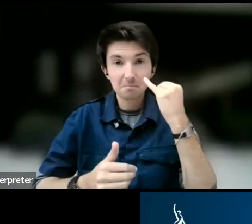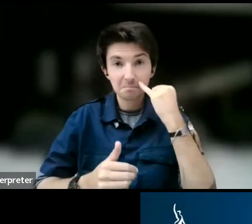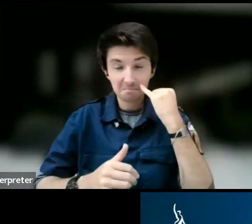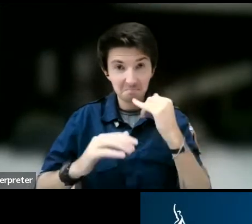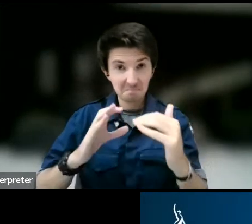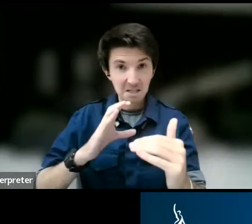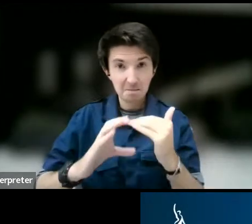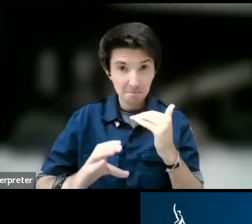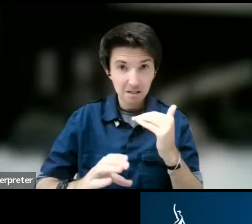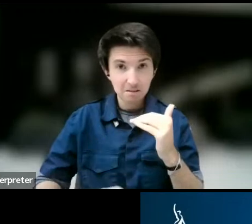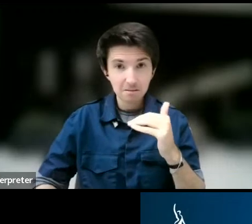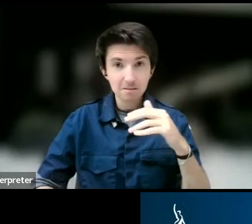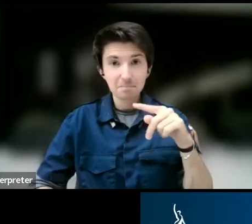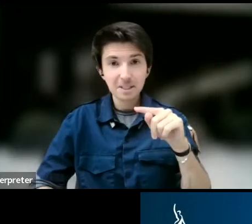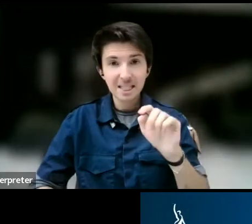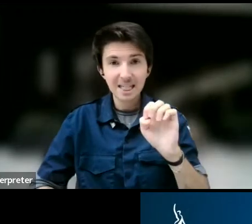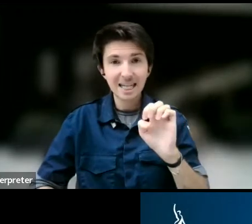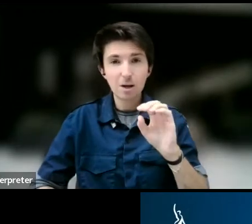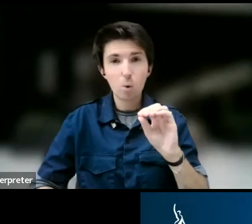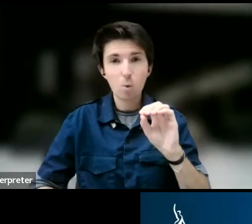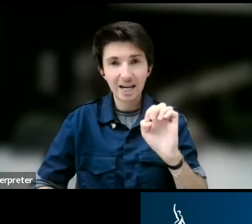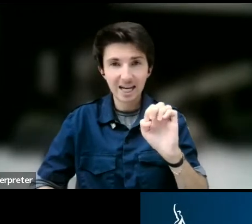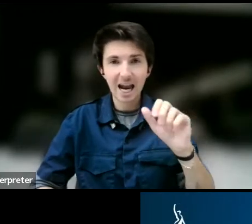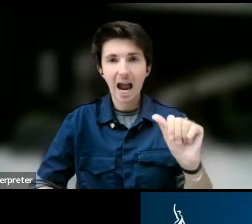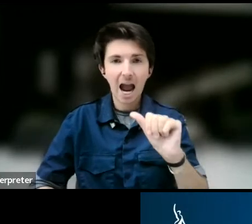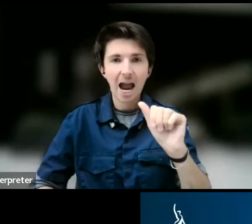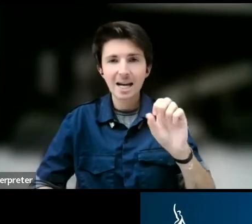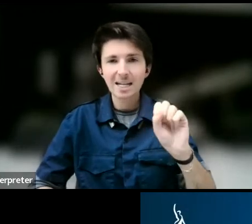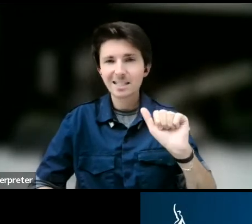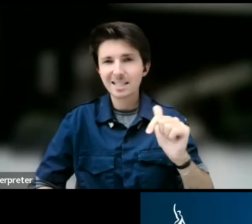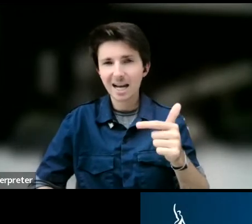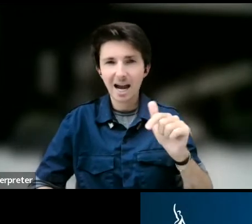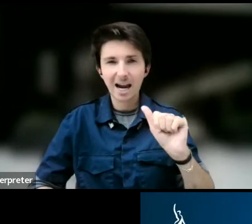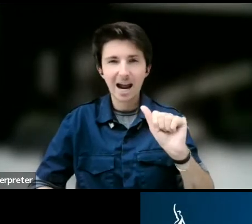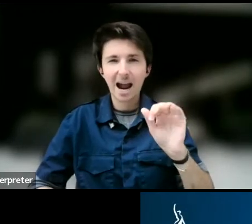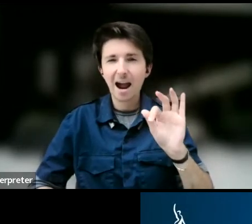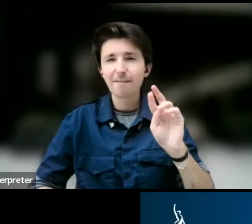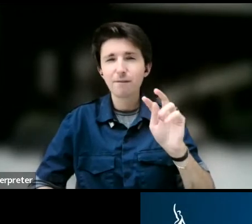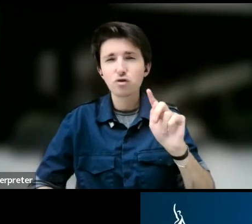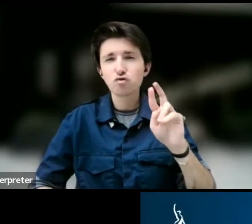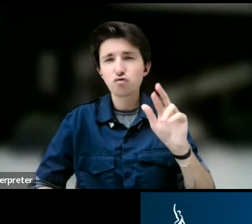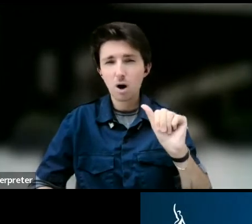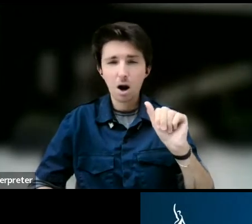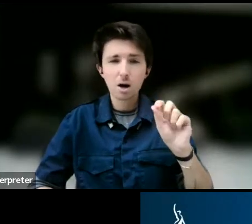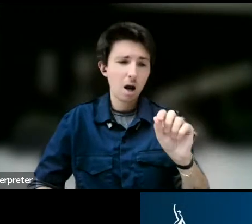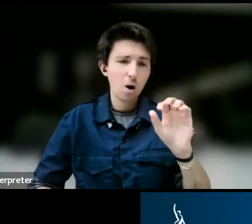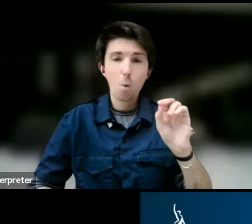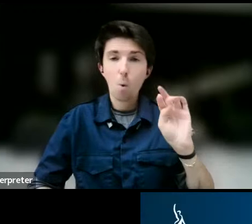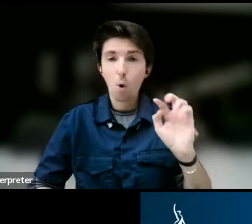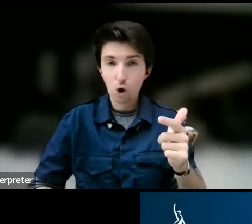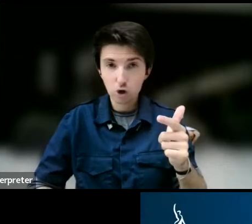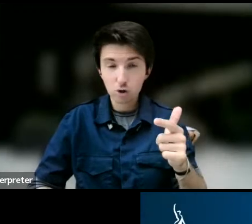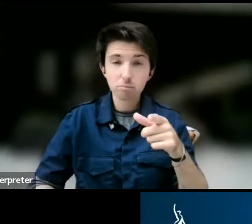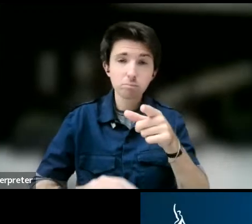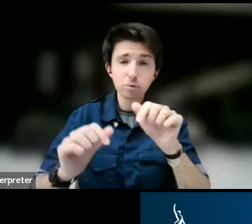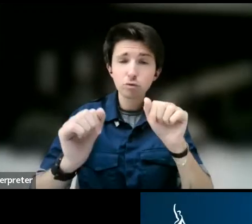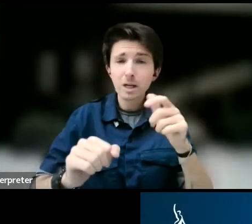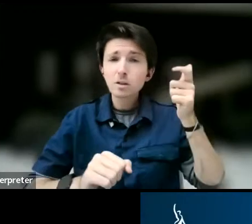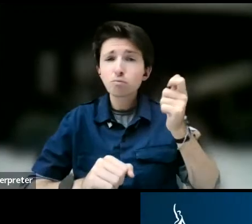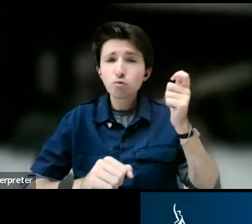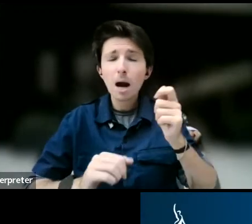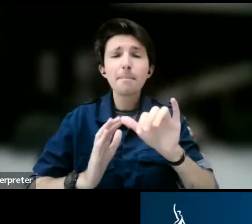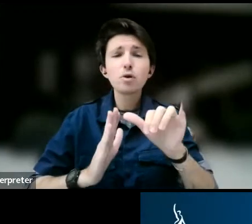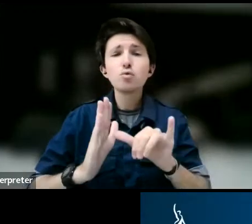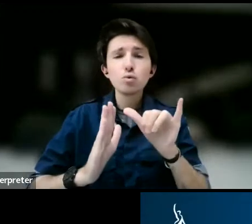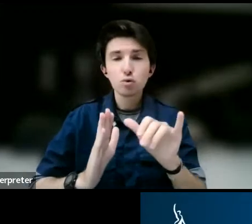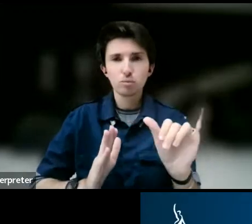pteoe@sagaftra.org. And before we go, if you haven't already, please subscribe to SAG-AFTRA's YouTube channel to get updates on all of the content